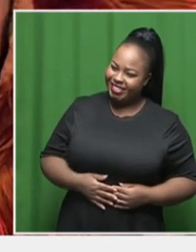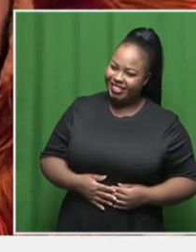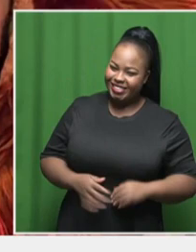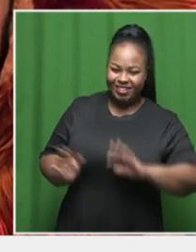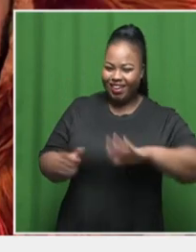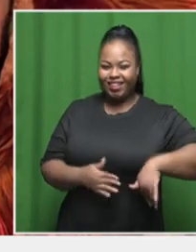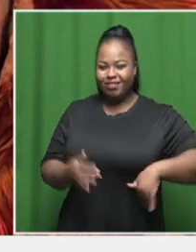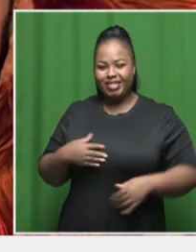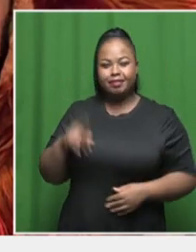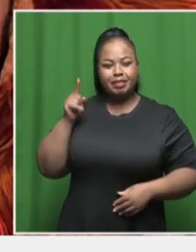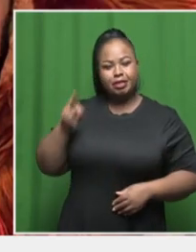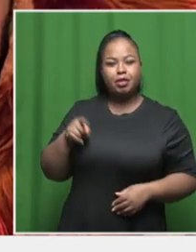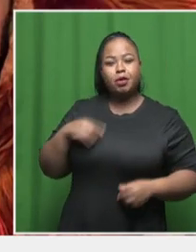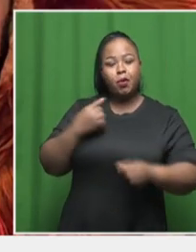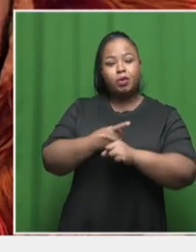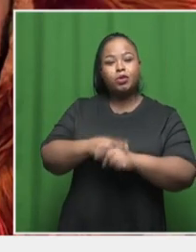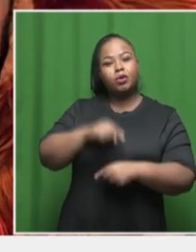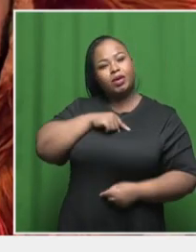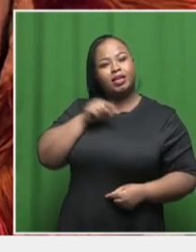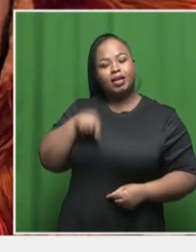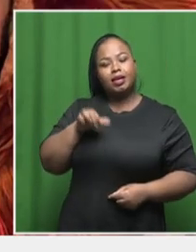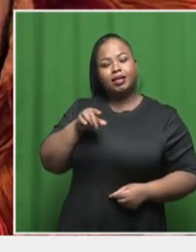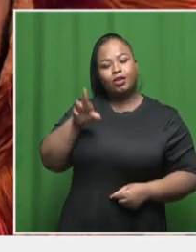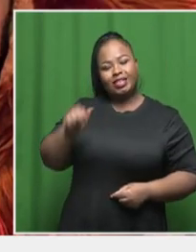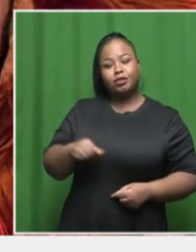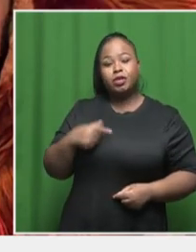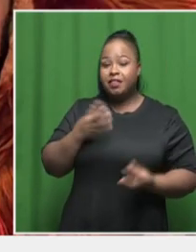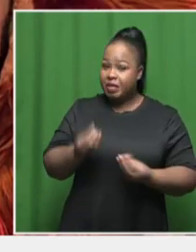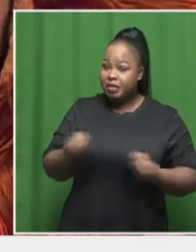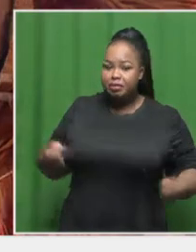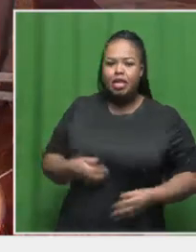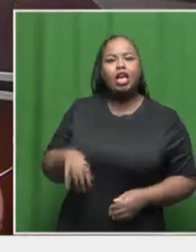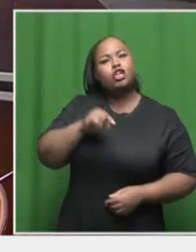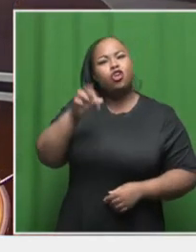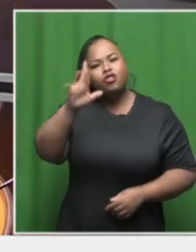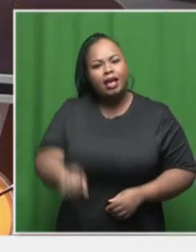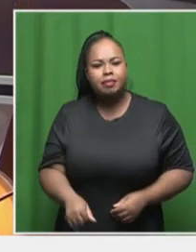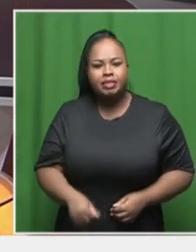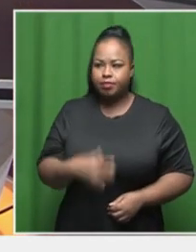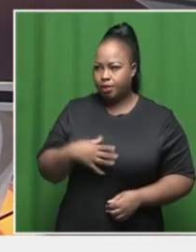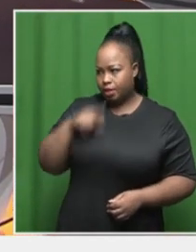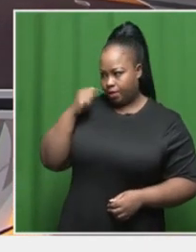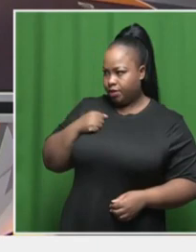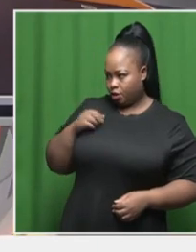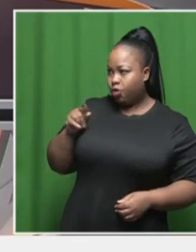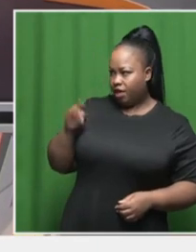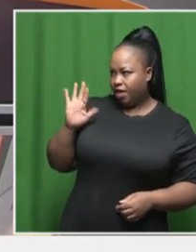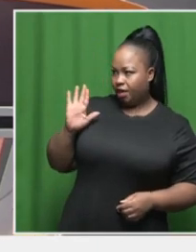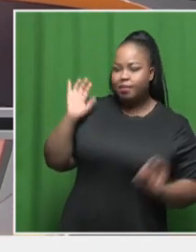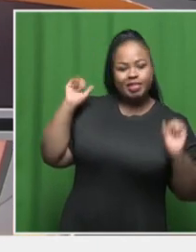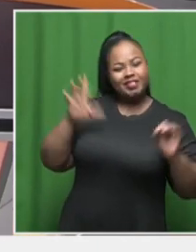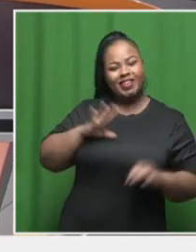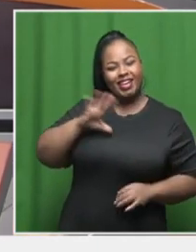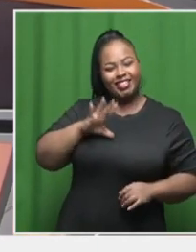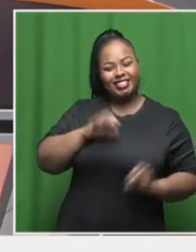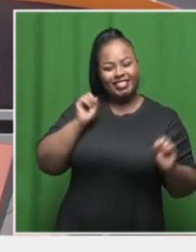I get it all the time. I'm sure you get it all the time. We've kids in the show. We've got kids in the show. And they're like, Gloria. And I'm like, my name's Noni, but it's fine.